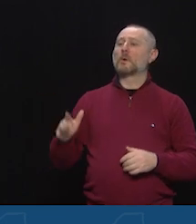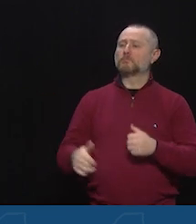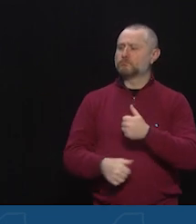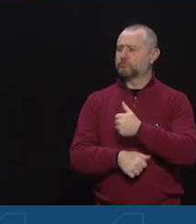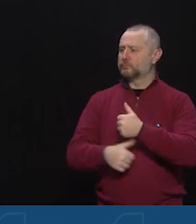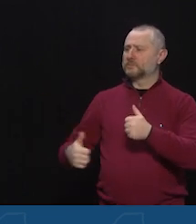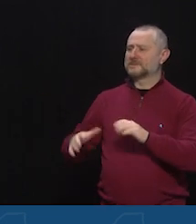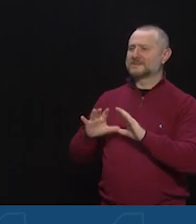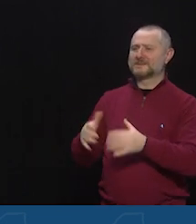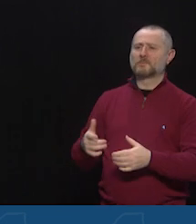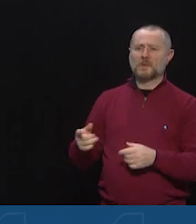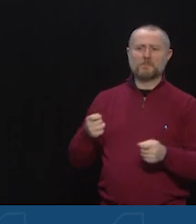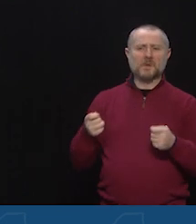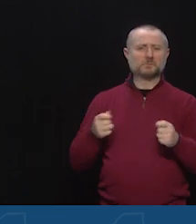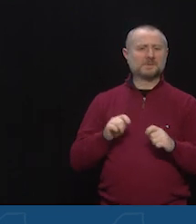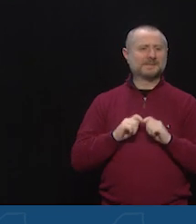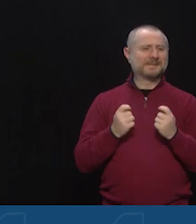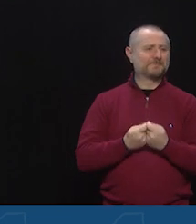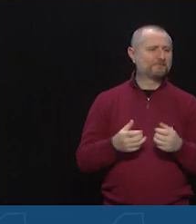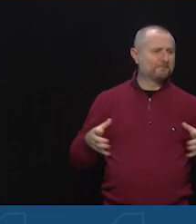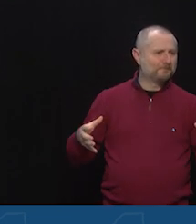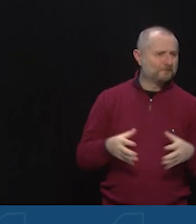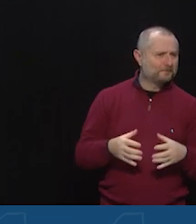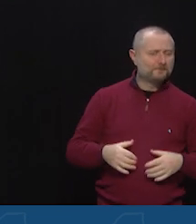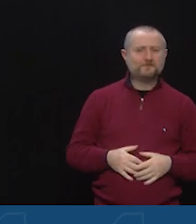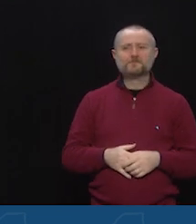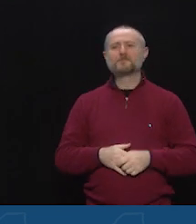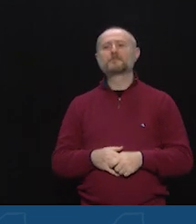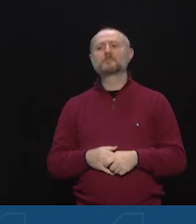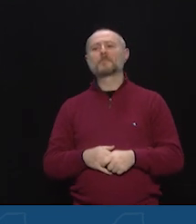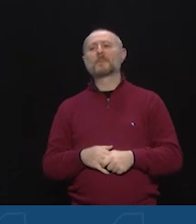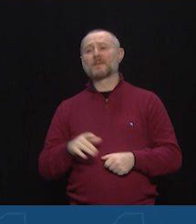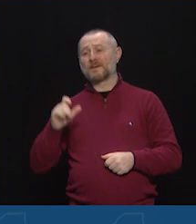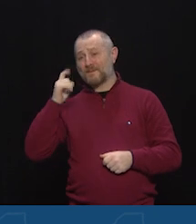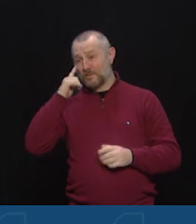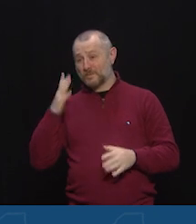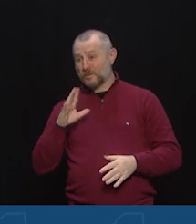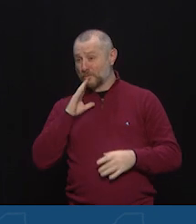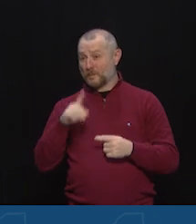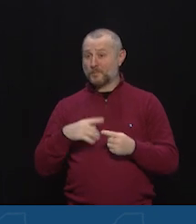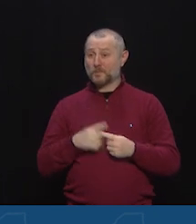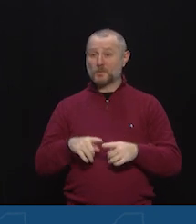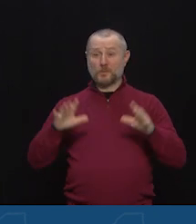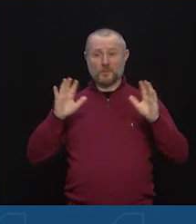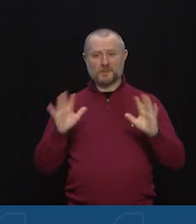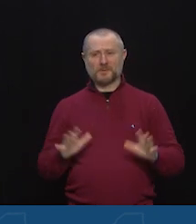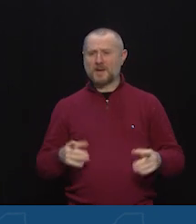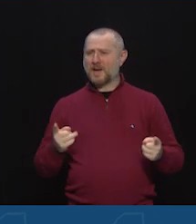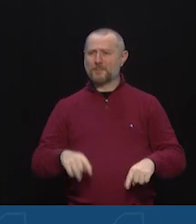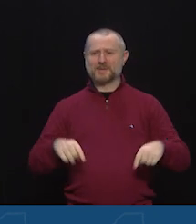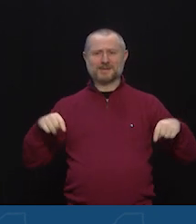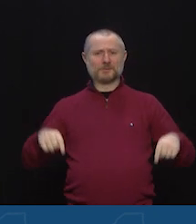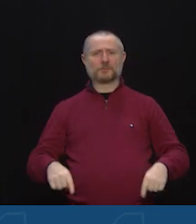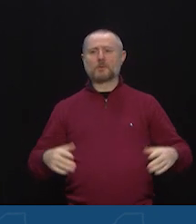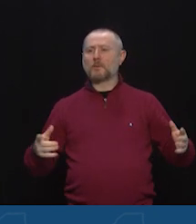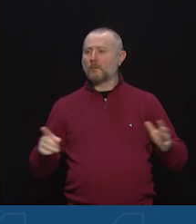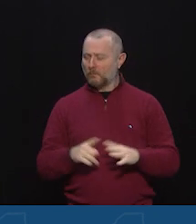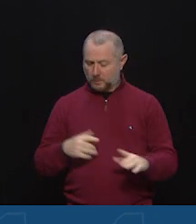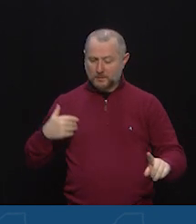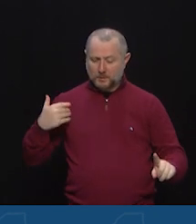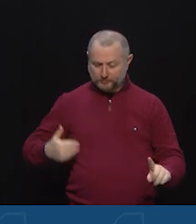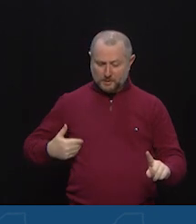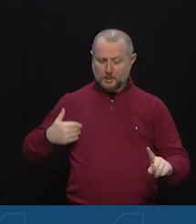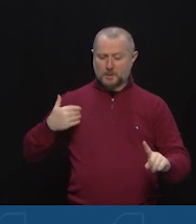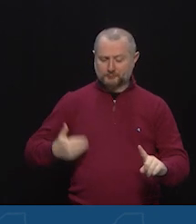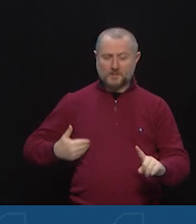management team. The governor mentioned the events, the weather events that we seem to have frequently here. And what is always